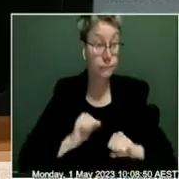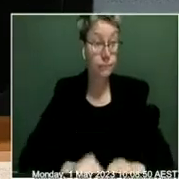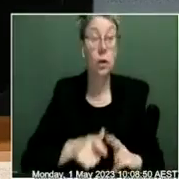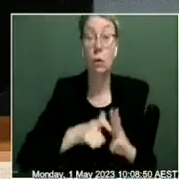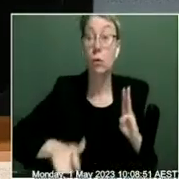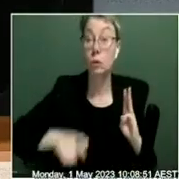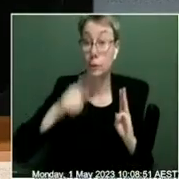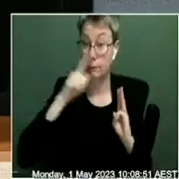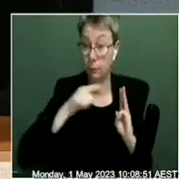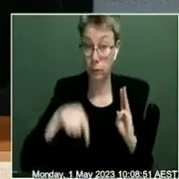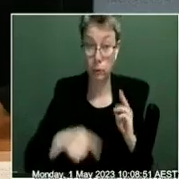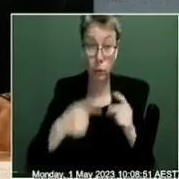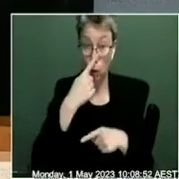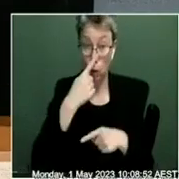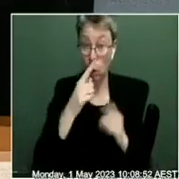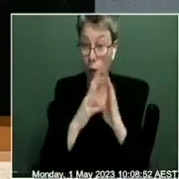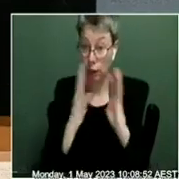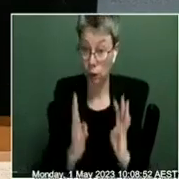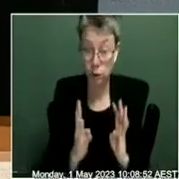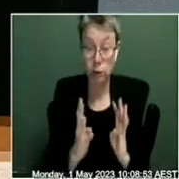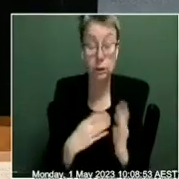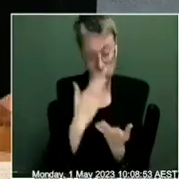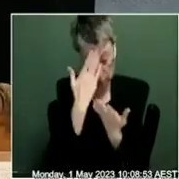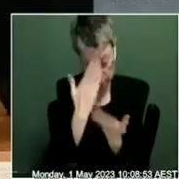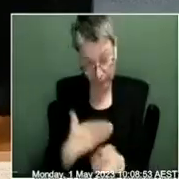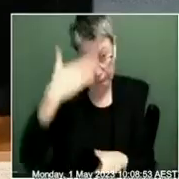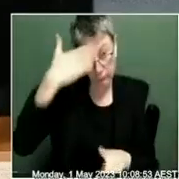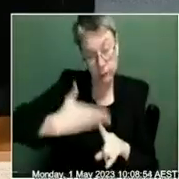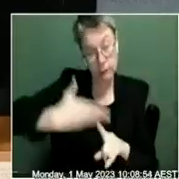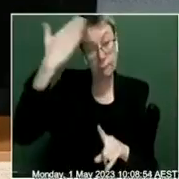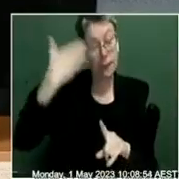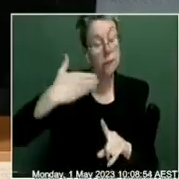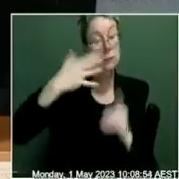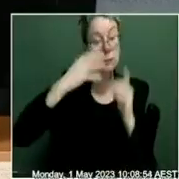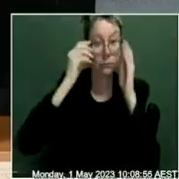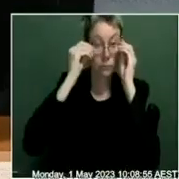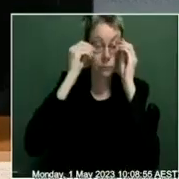First Peoples in the room today and our colleagues from the Department of Health as well.